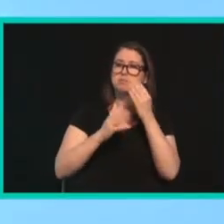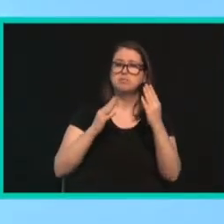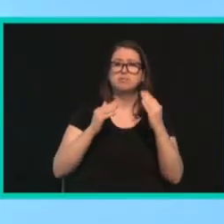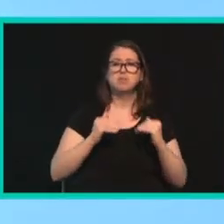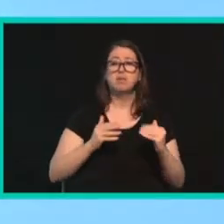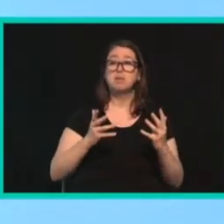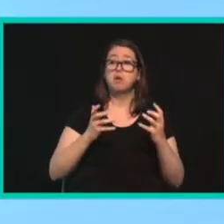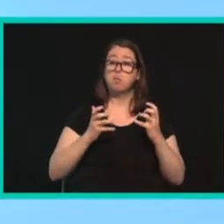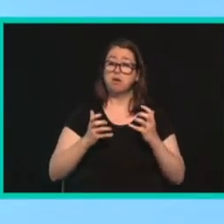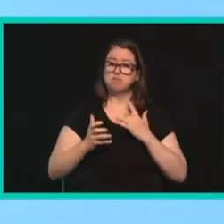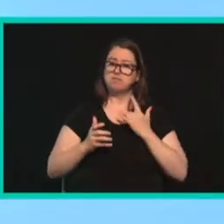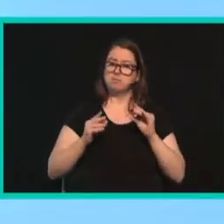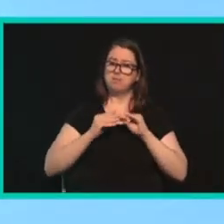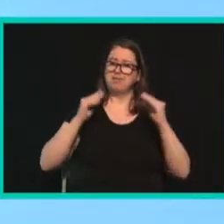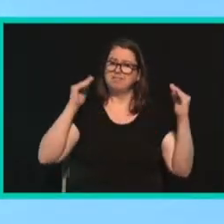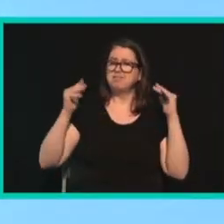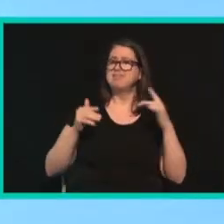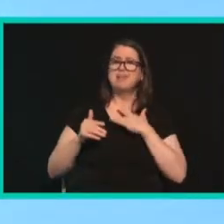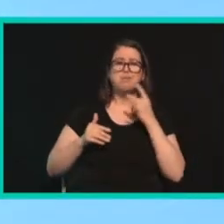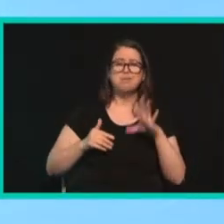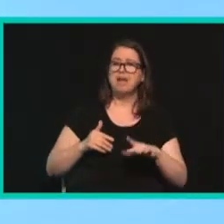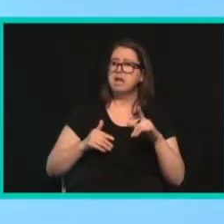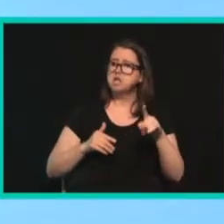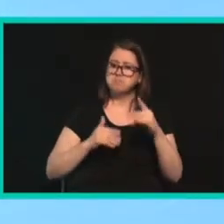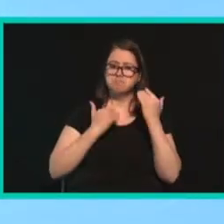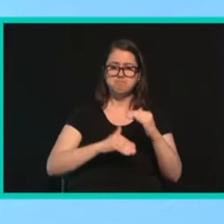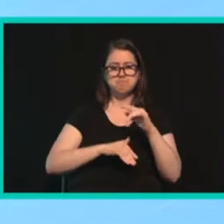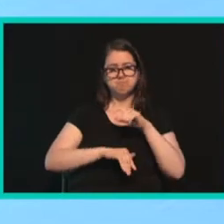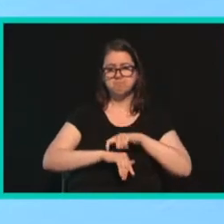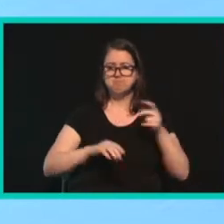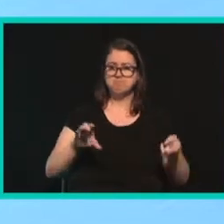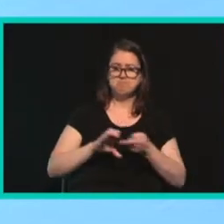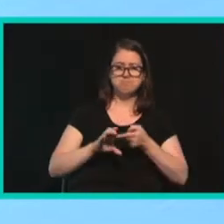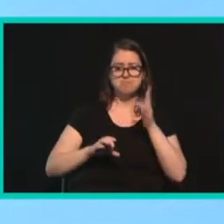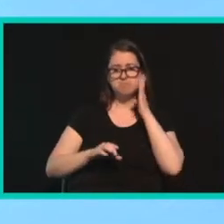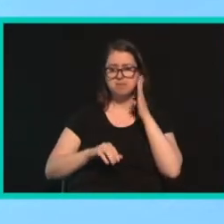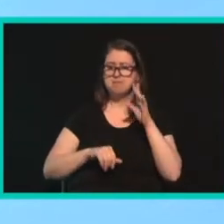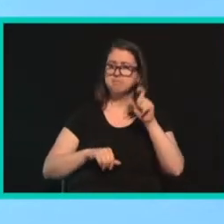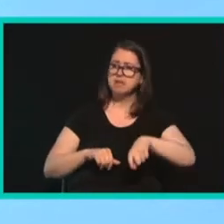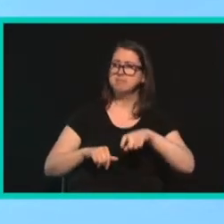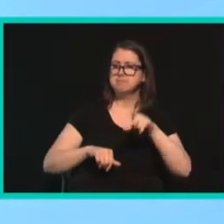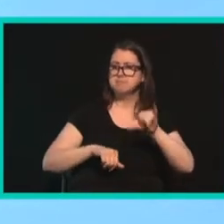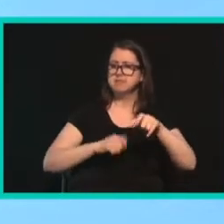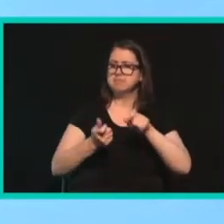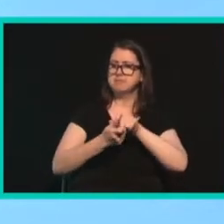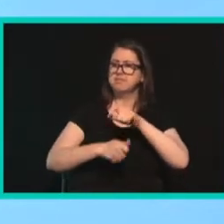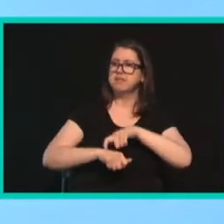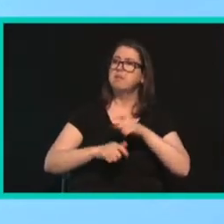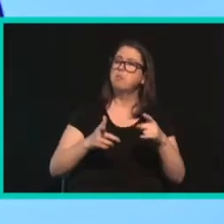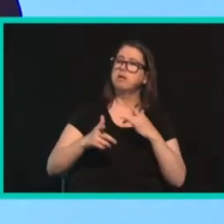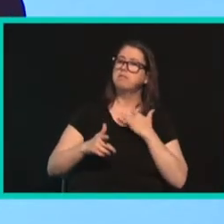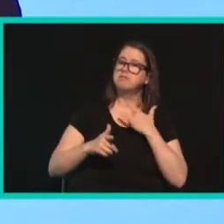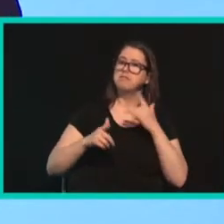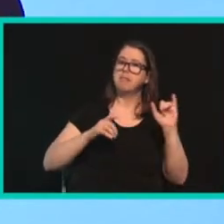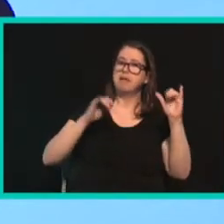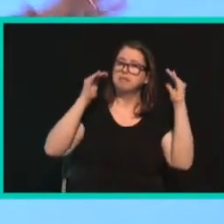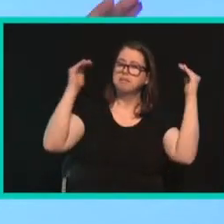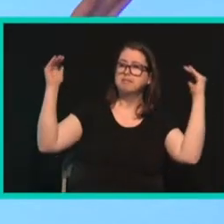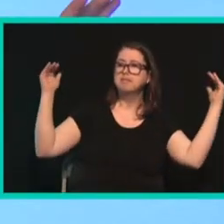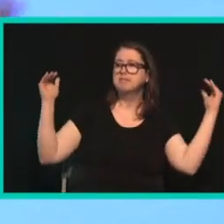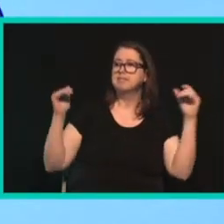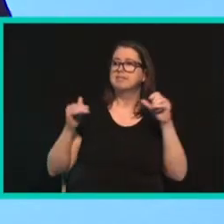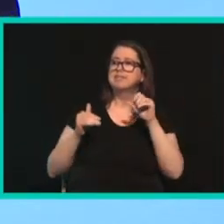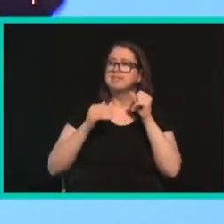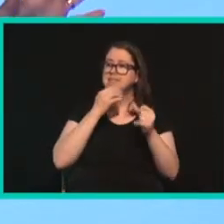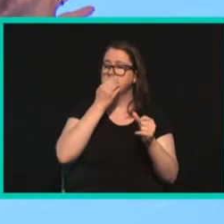like the curfew. They don't like the mandatory chapels. They want to have choices and options and be treated like adults. I'm not saying you should get rid of all the